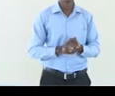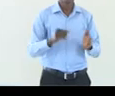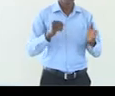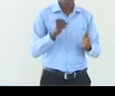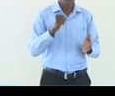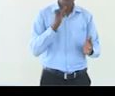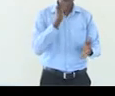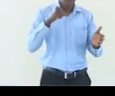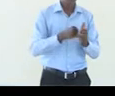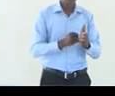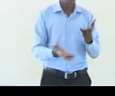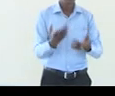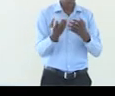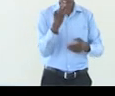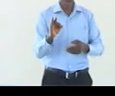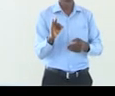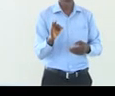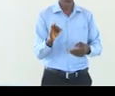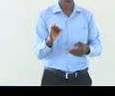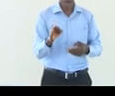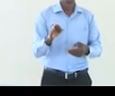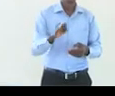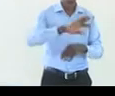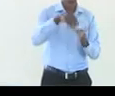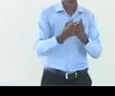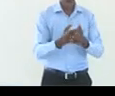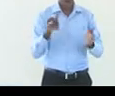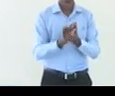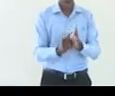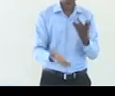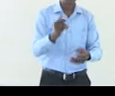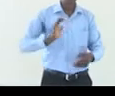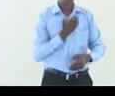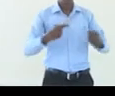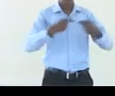Is it the fire of Chibuike that will burn all our enemies?